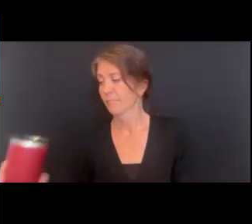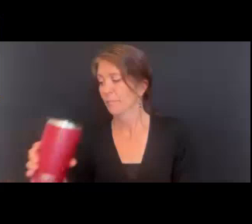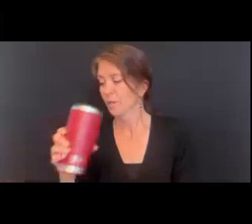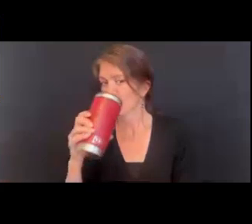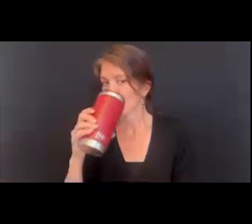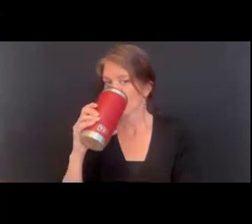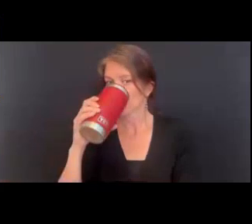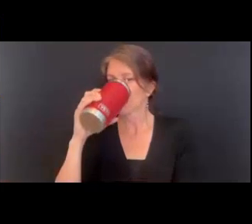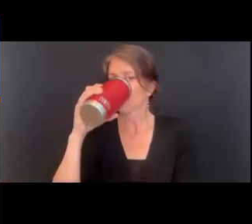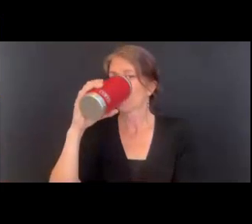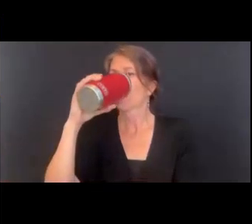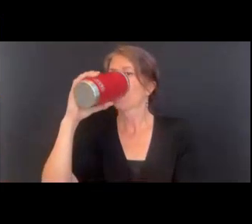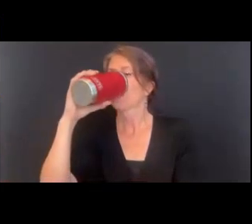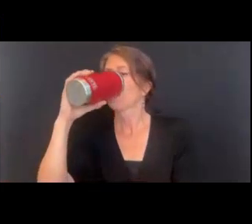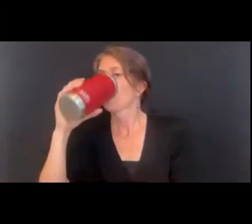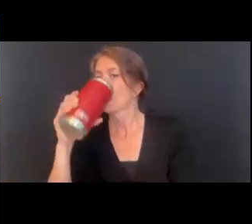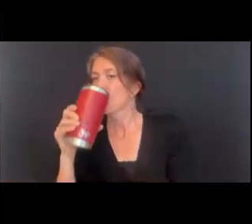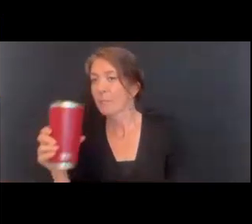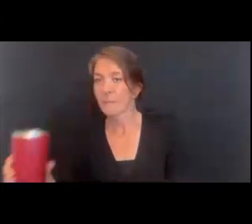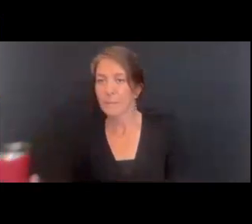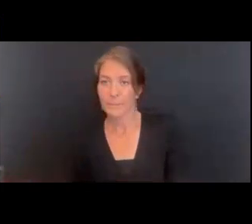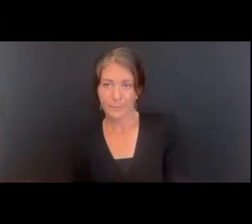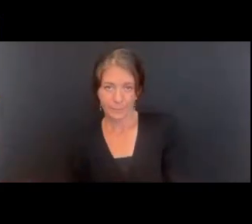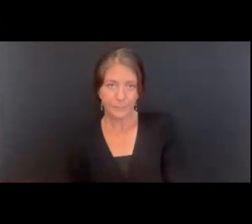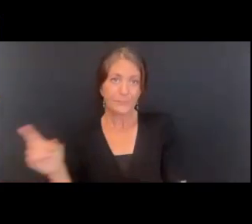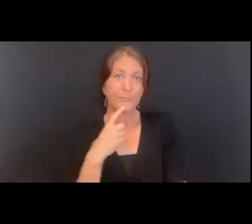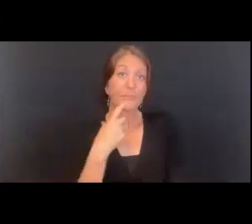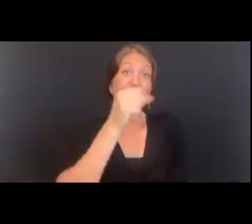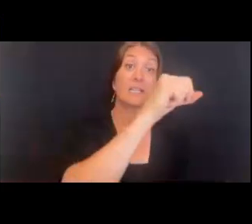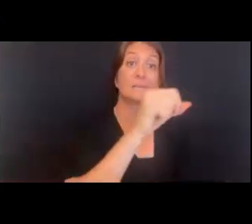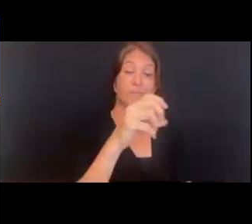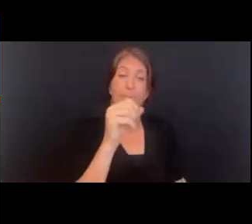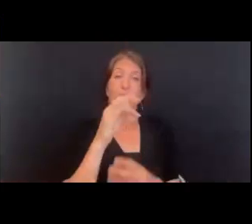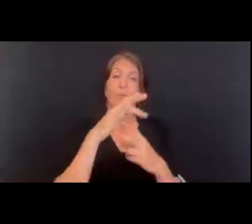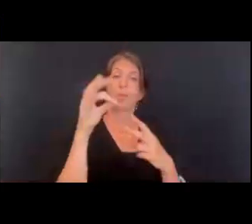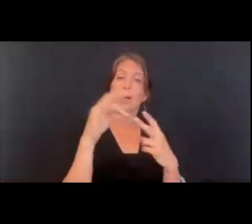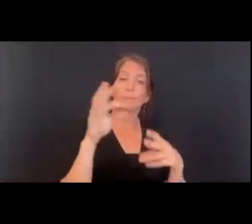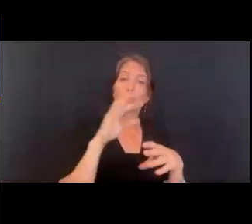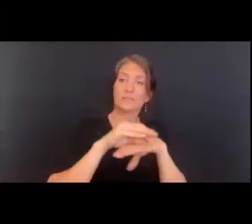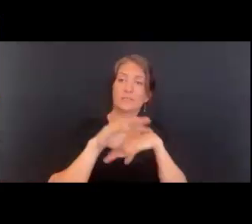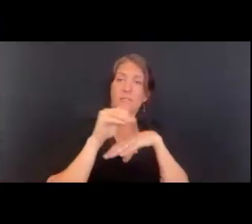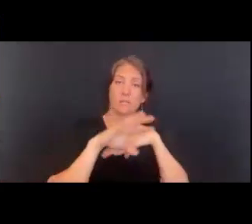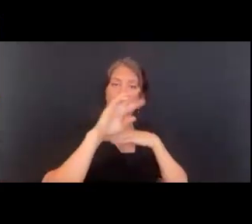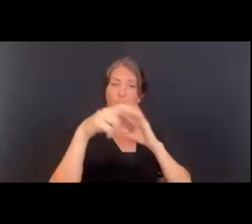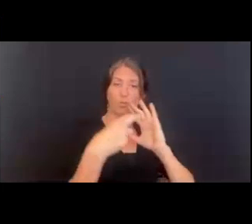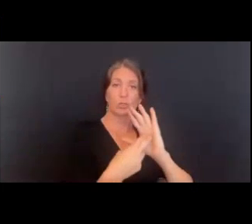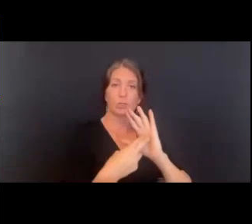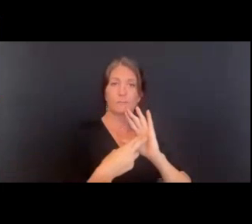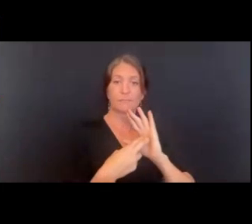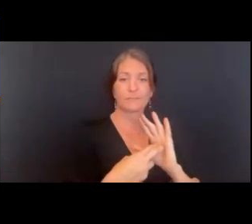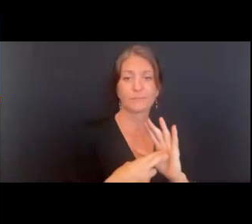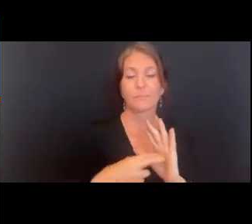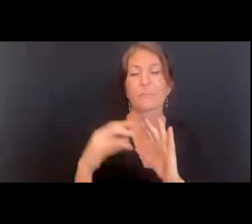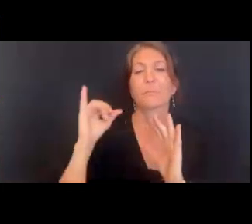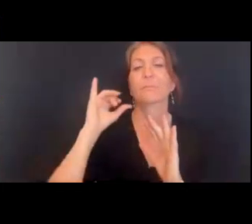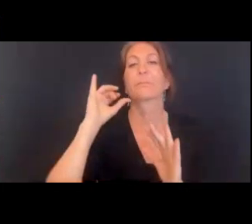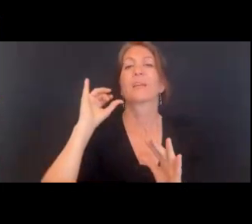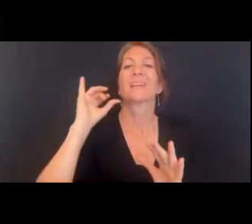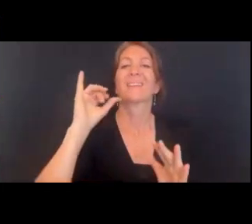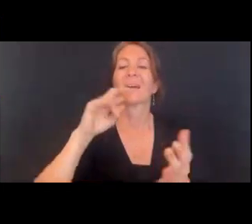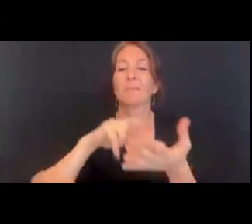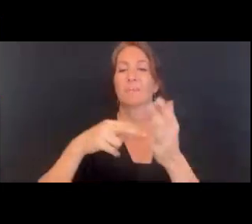Yes, thank you. So the options counseling role is where we're going to have a conversation